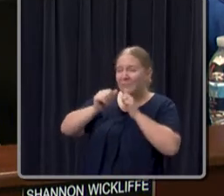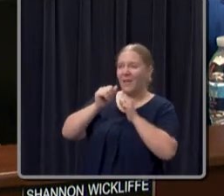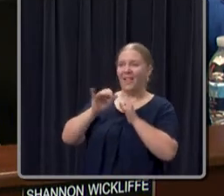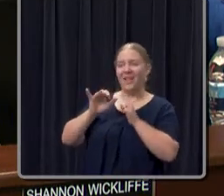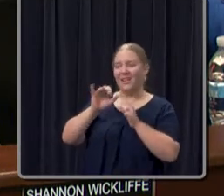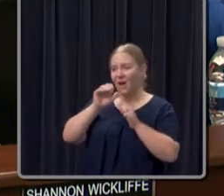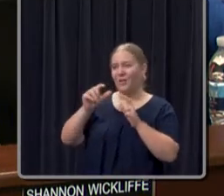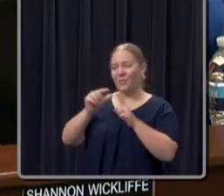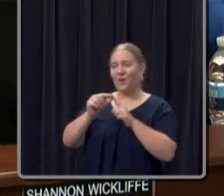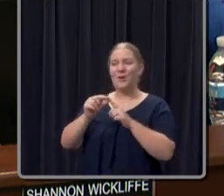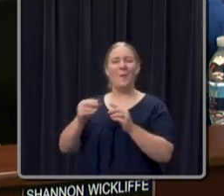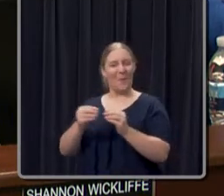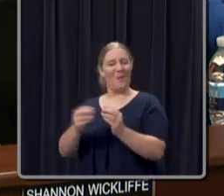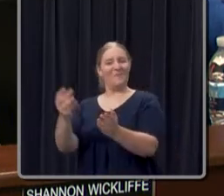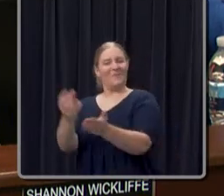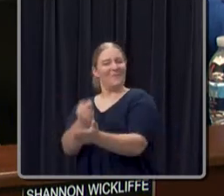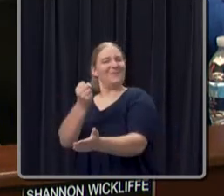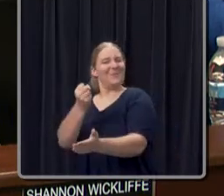word. Opportunity, thank you.